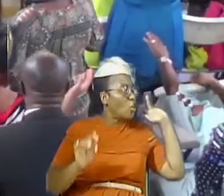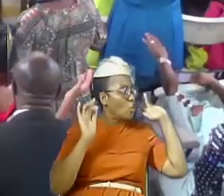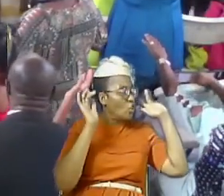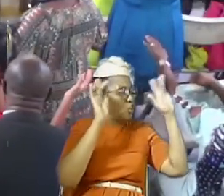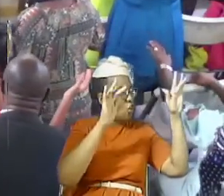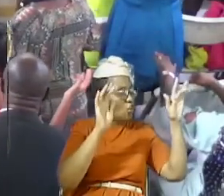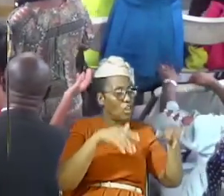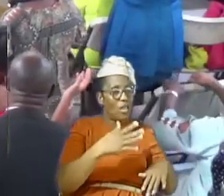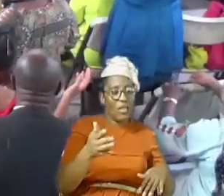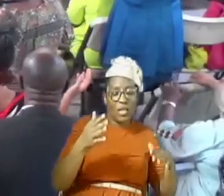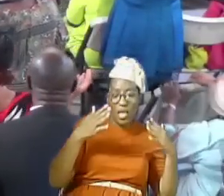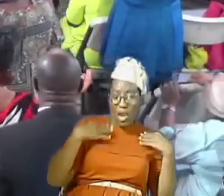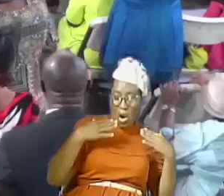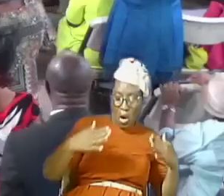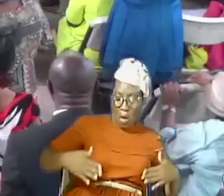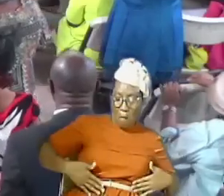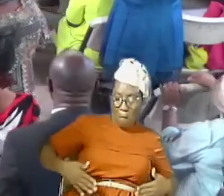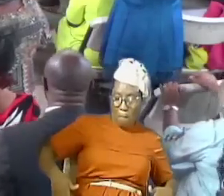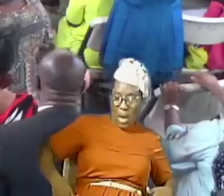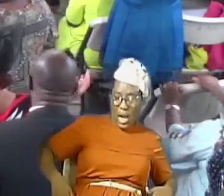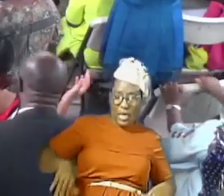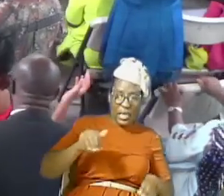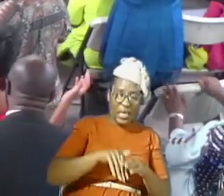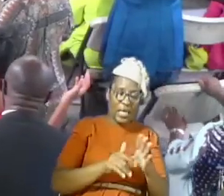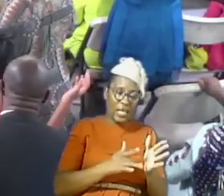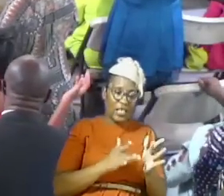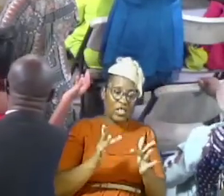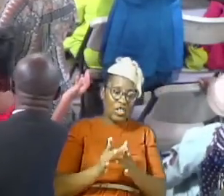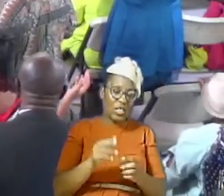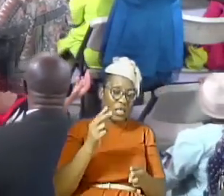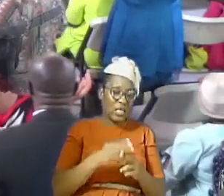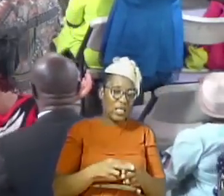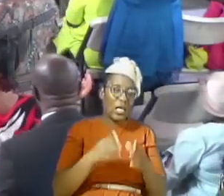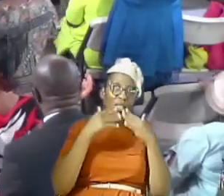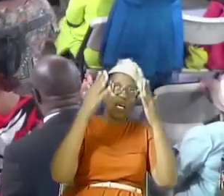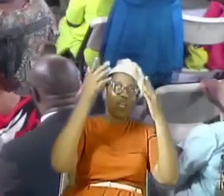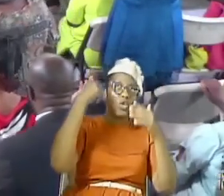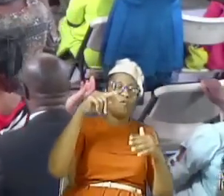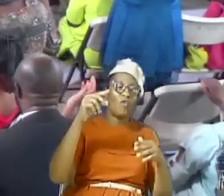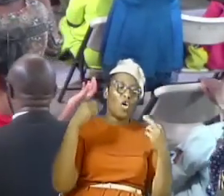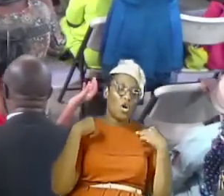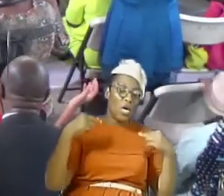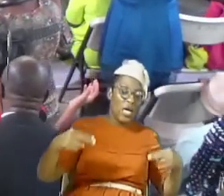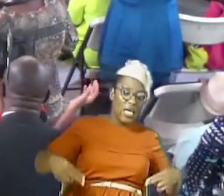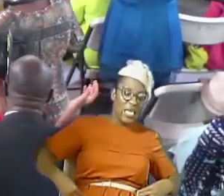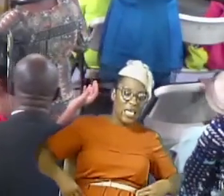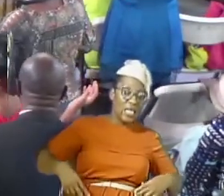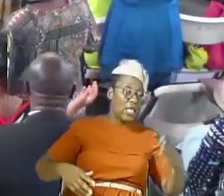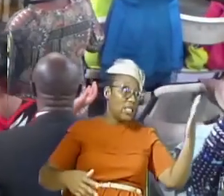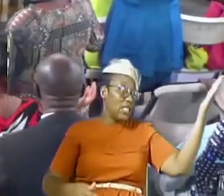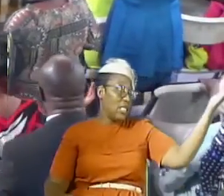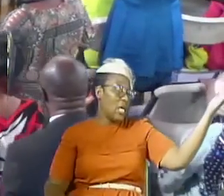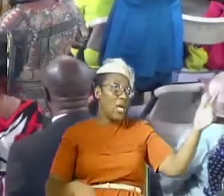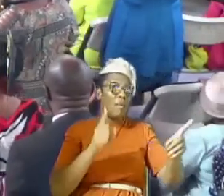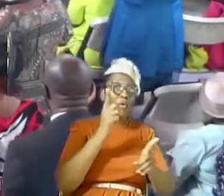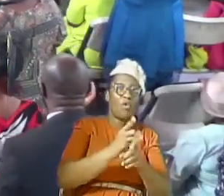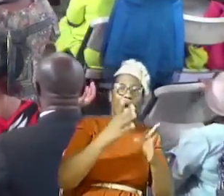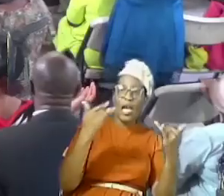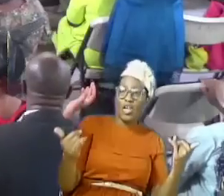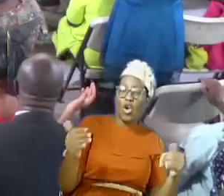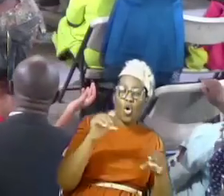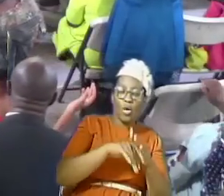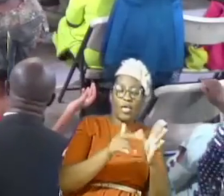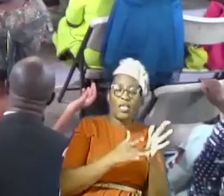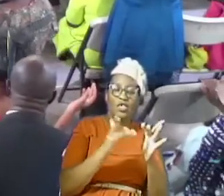showing up. In your name, I say, thank you, Jesus. We ask you to strengthen your hand. Thank you, Jesus.